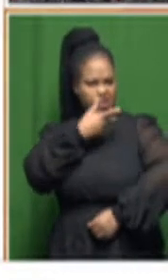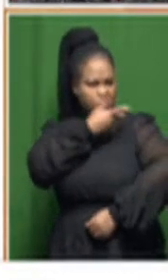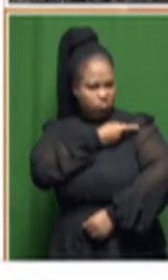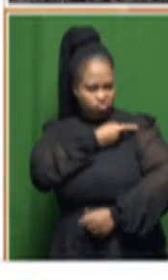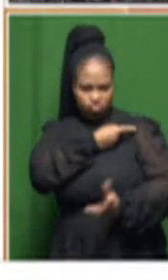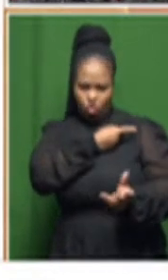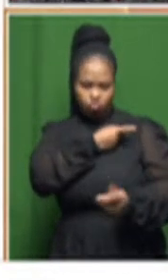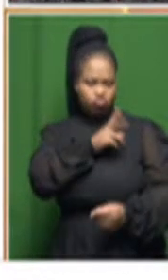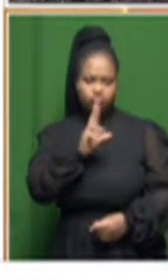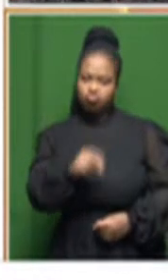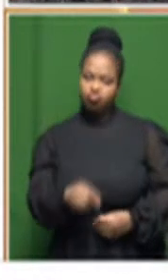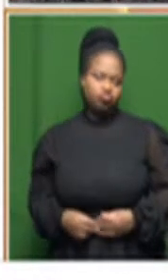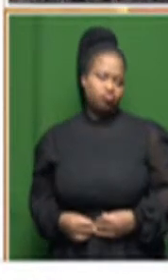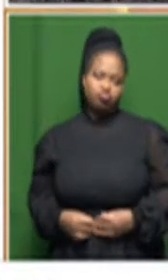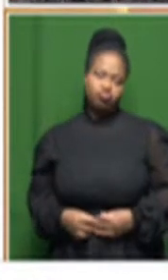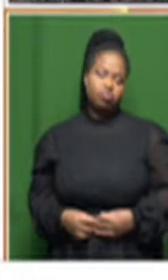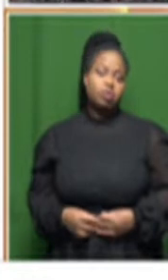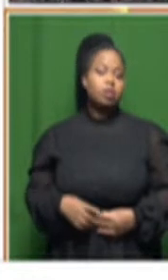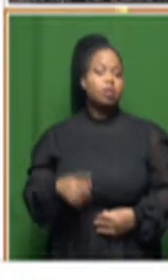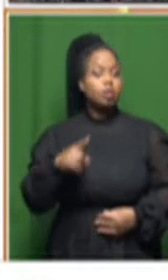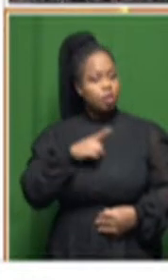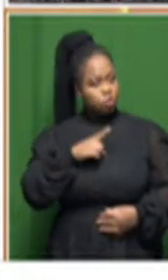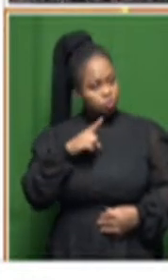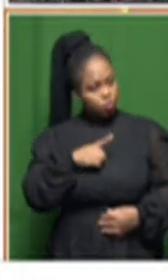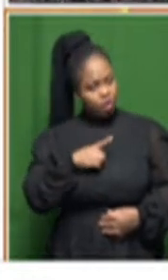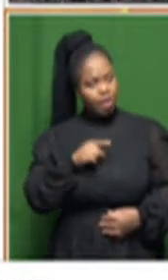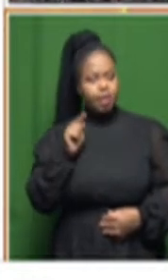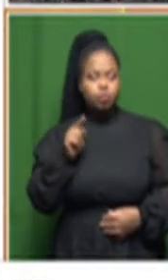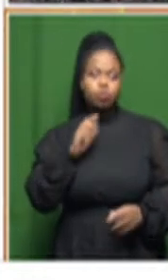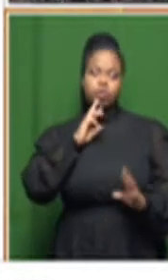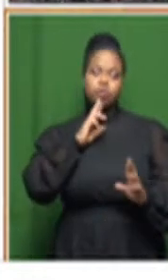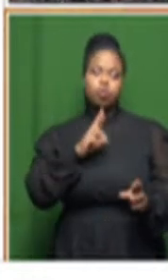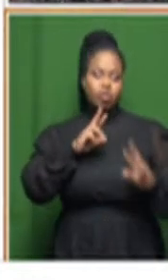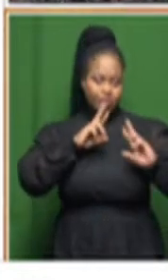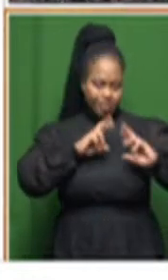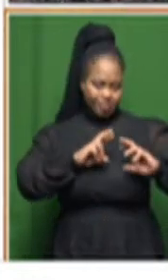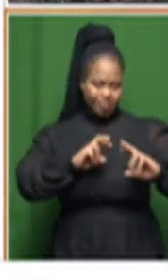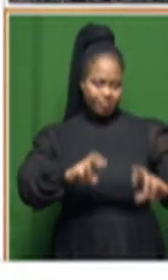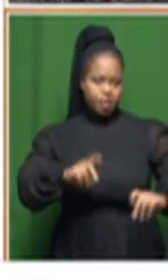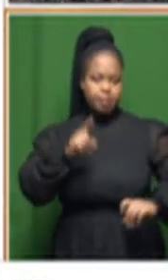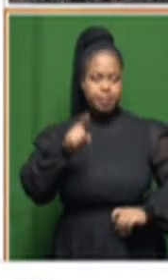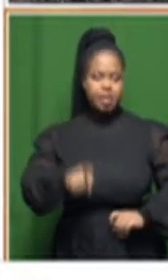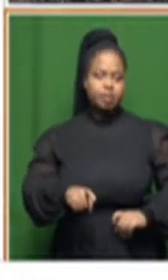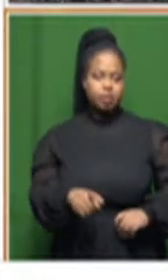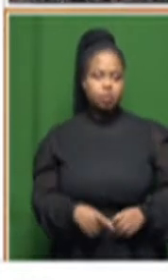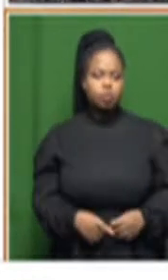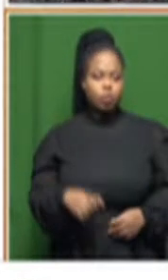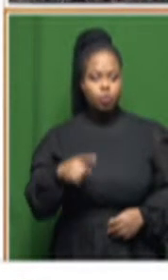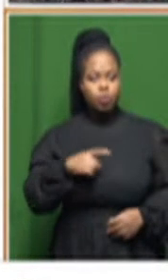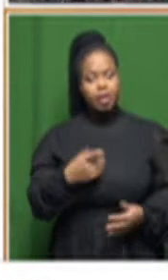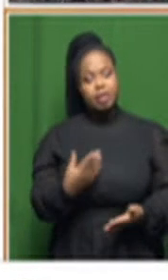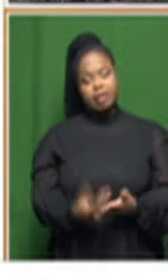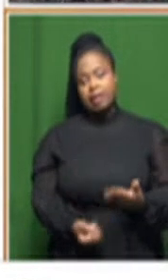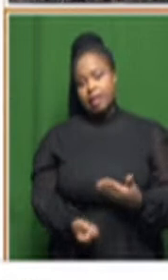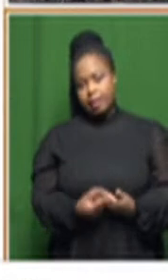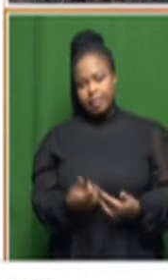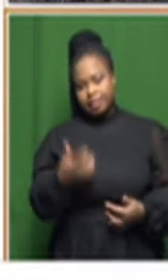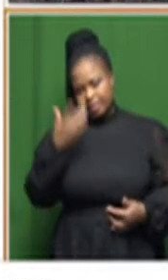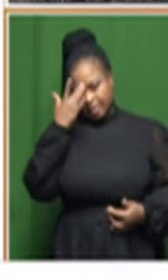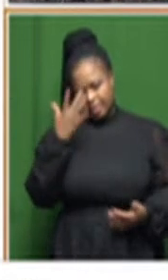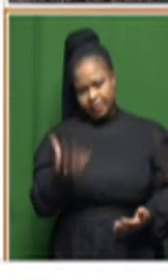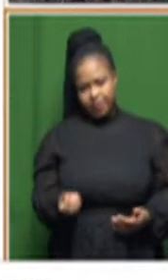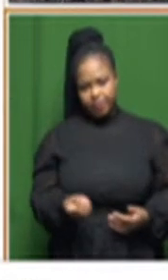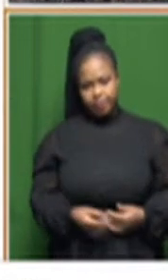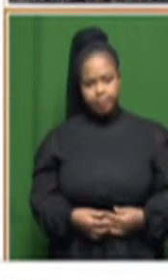of vaccination. And that is why these cases must be investigated and causality assessment must be done.